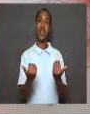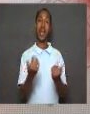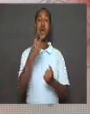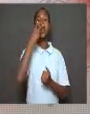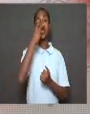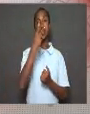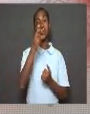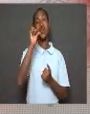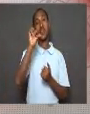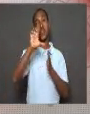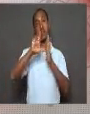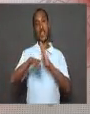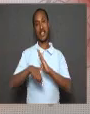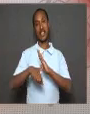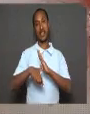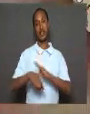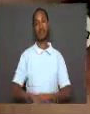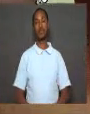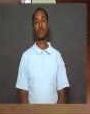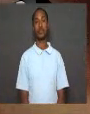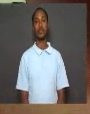see you in a few minutes.